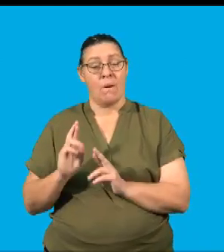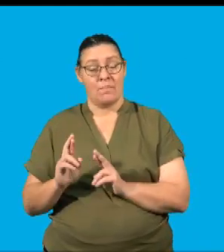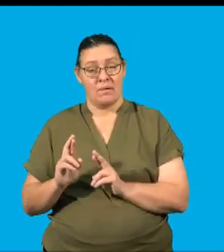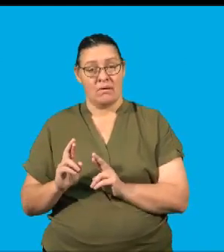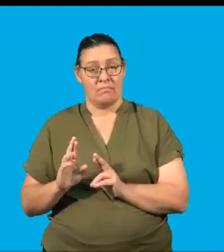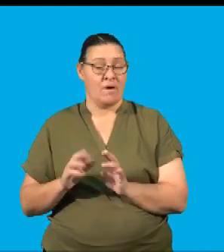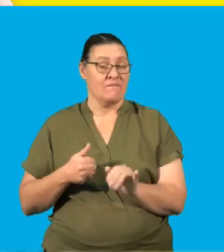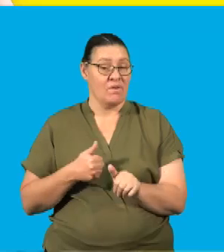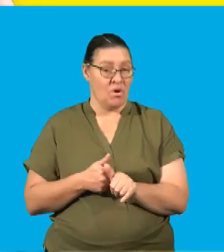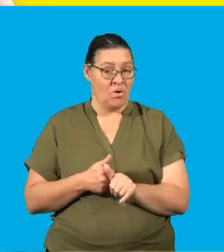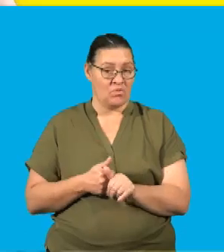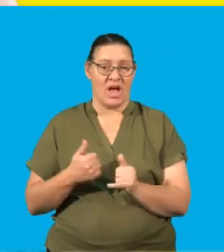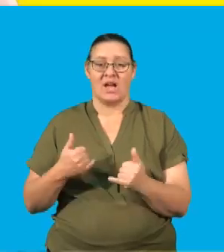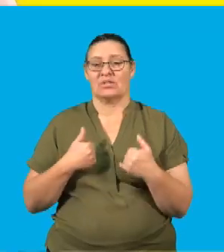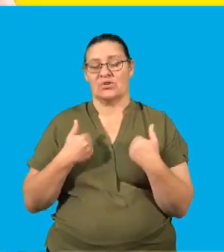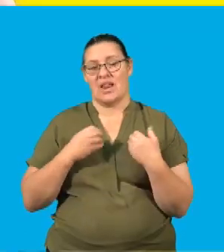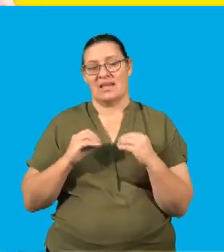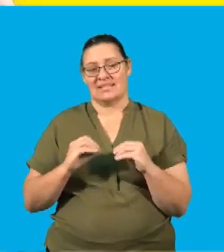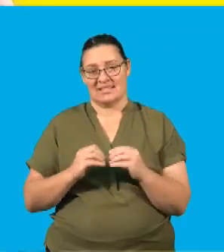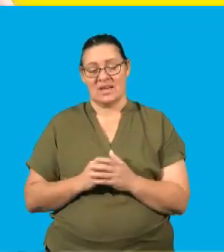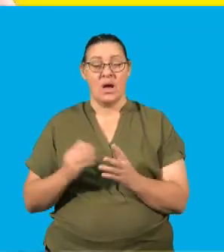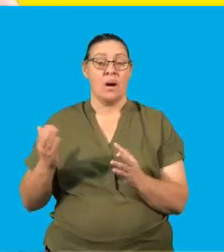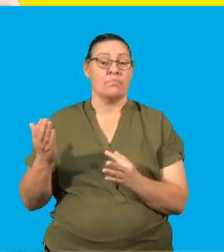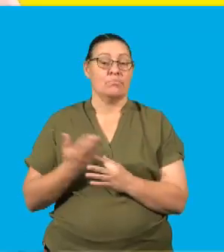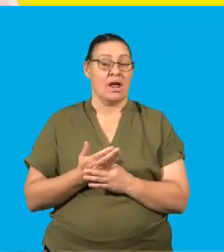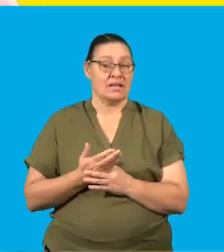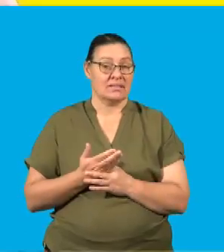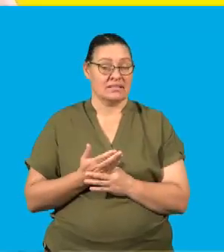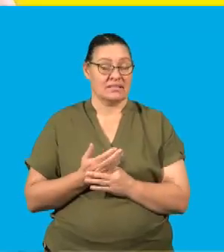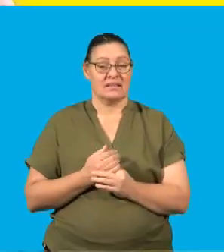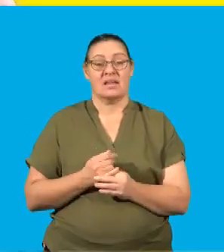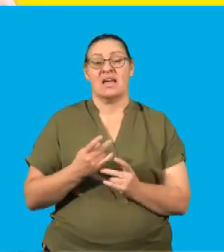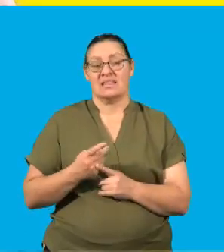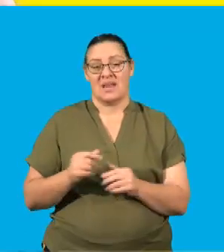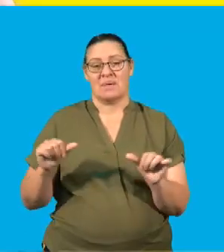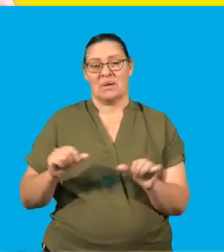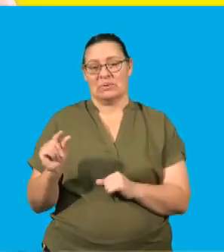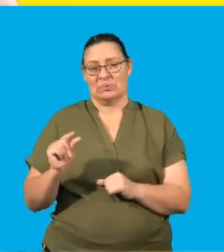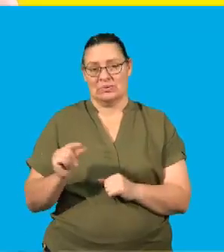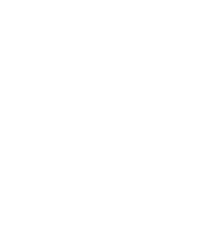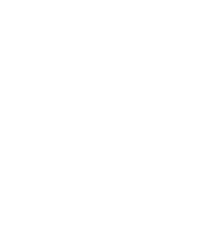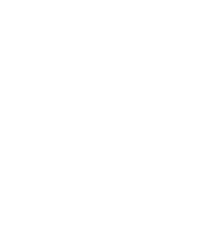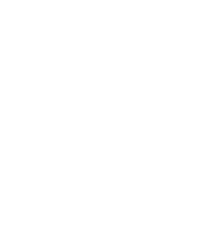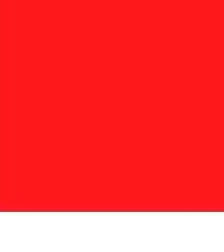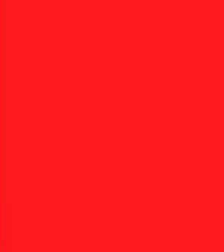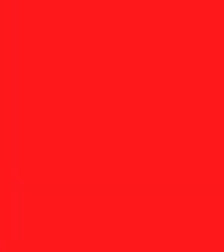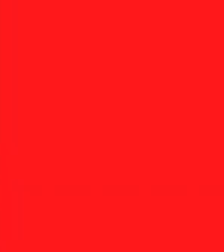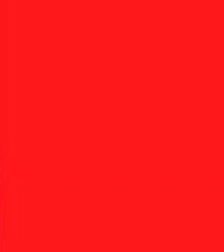following and you are enjoying this lesson. Let us take a quick short ad break. I'll be back soon.